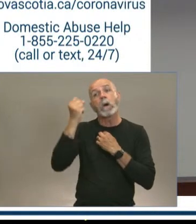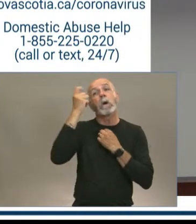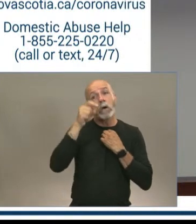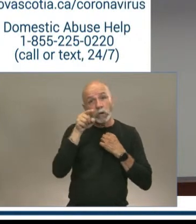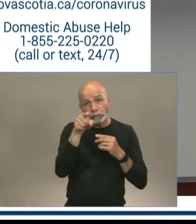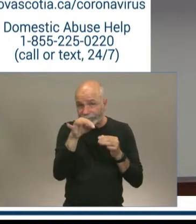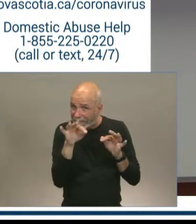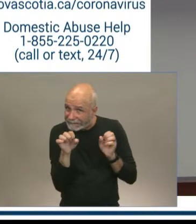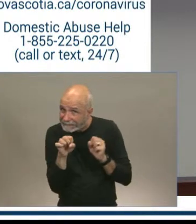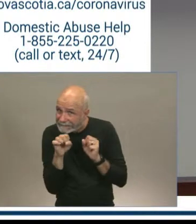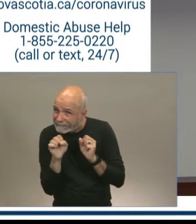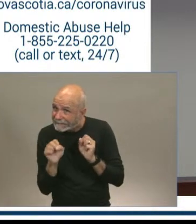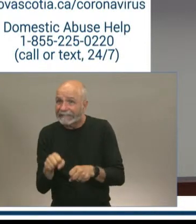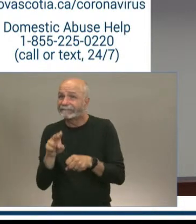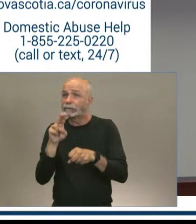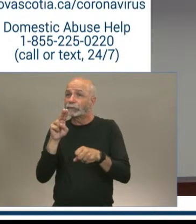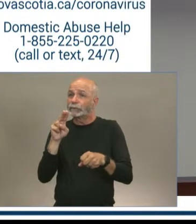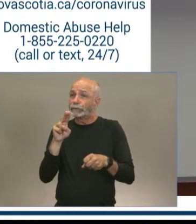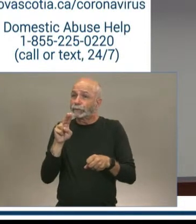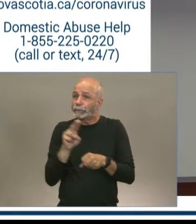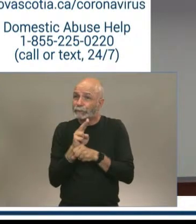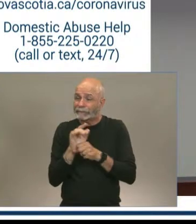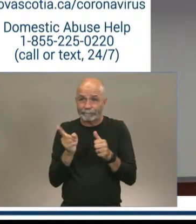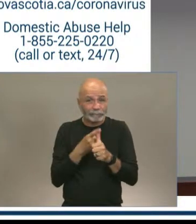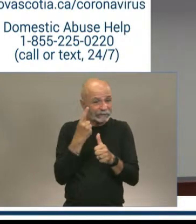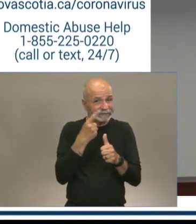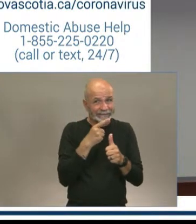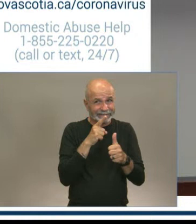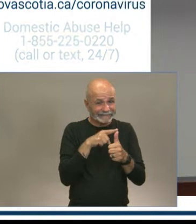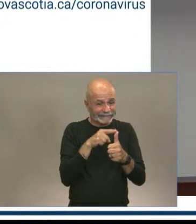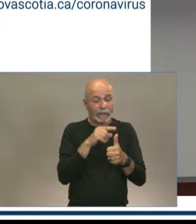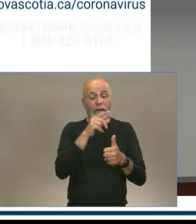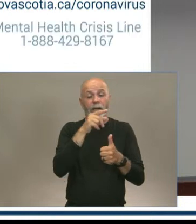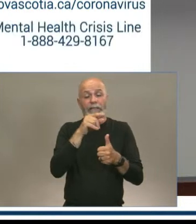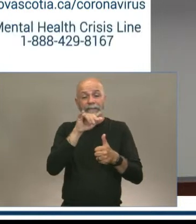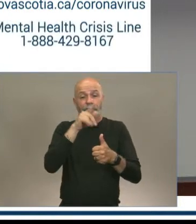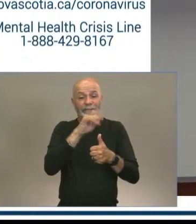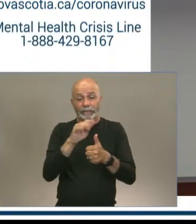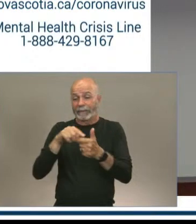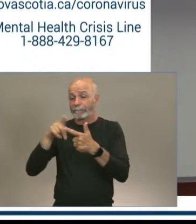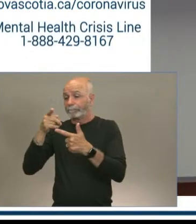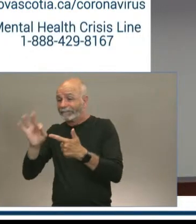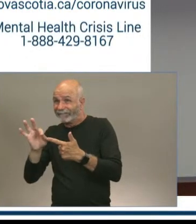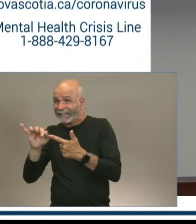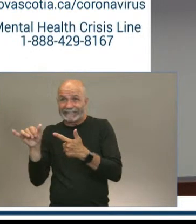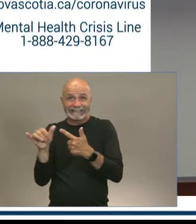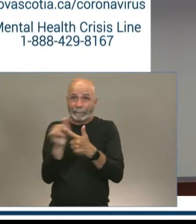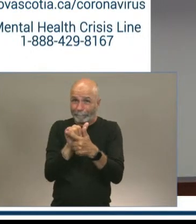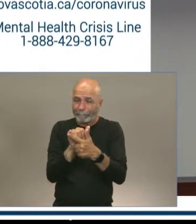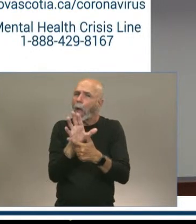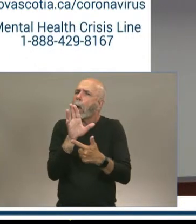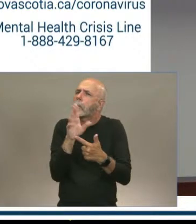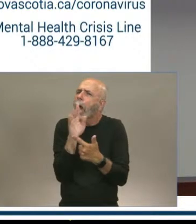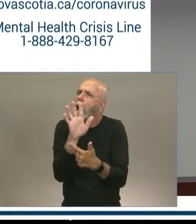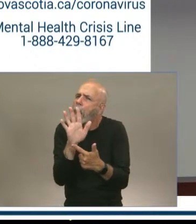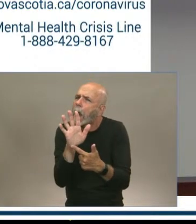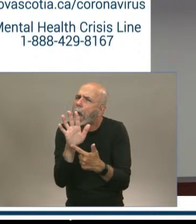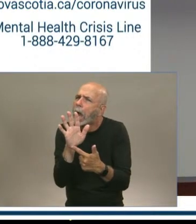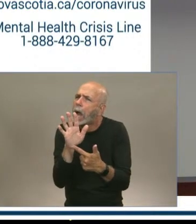the same vaccine with first dose and second dose. But what the overarching